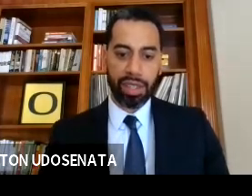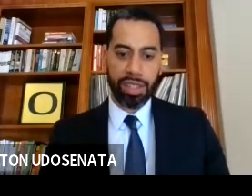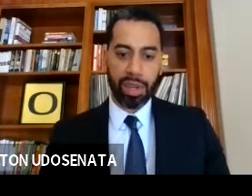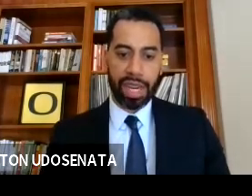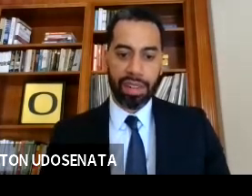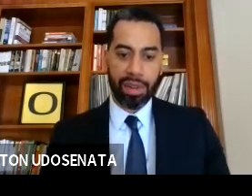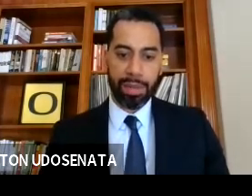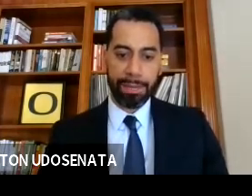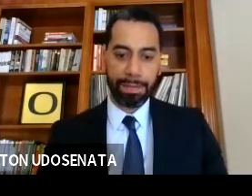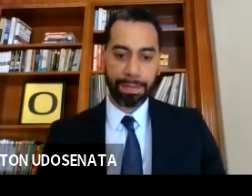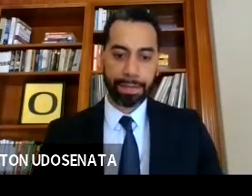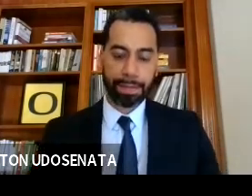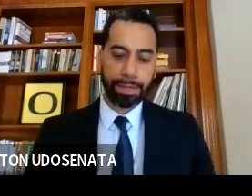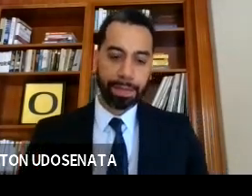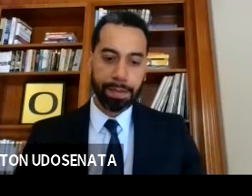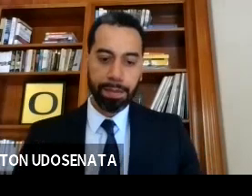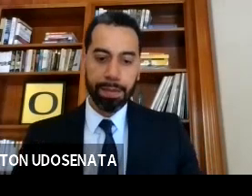entries are starting to slow down a little bit.